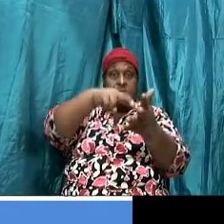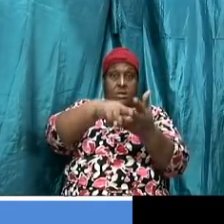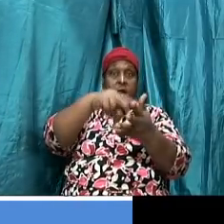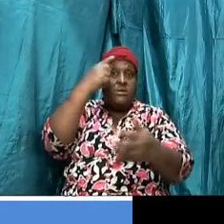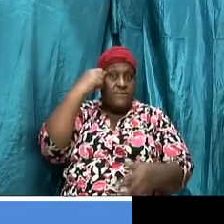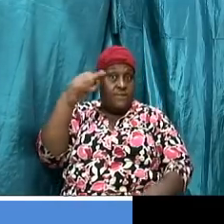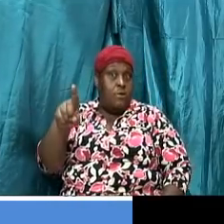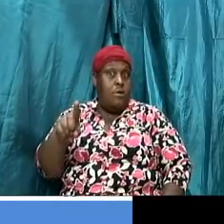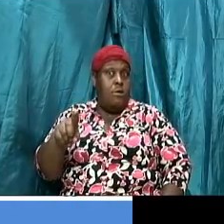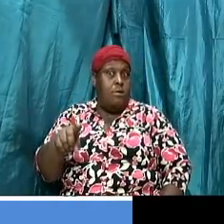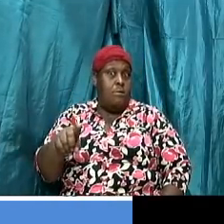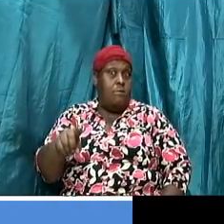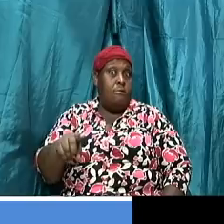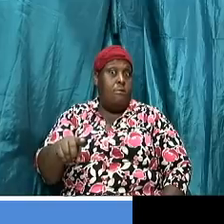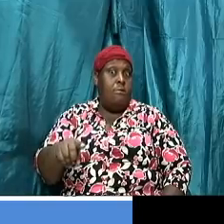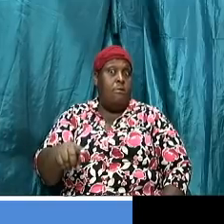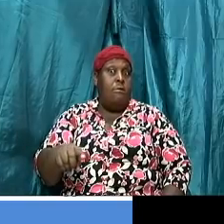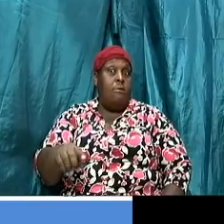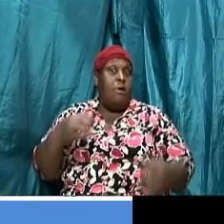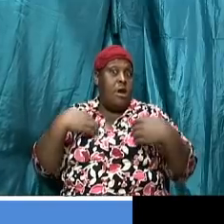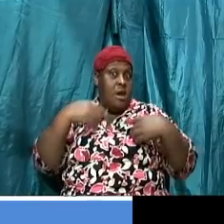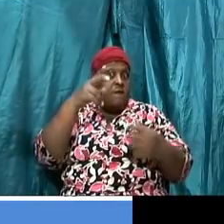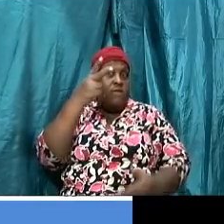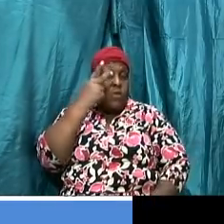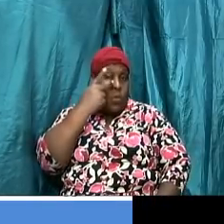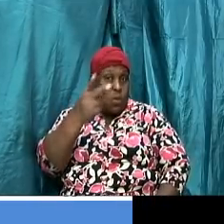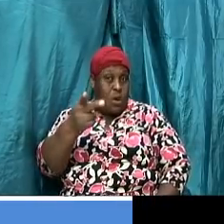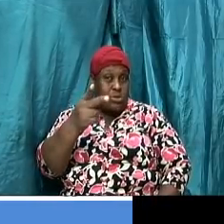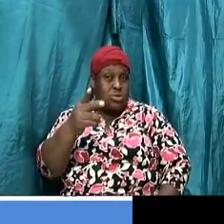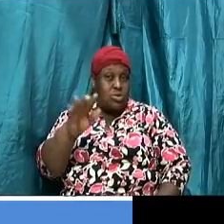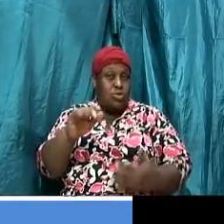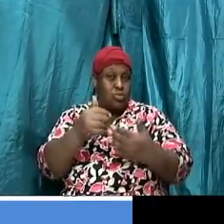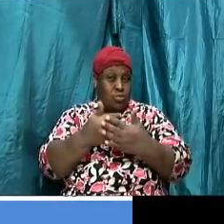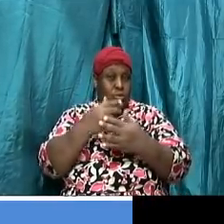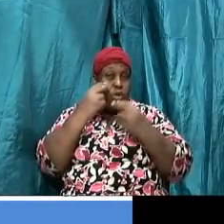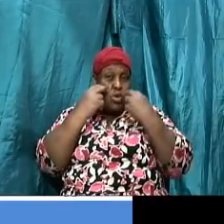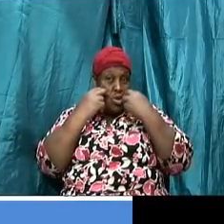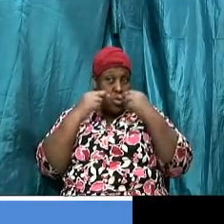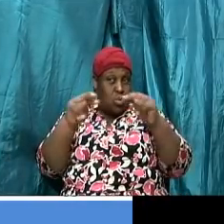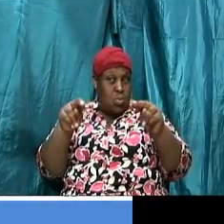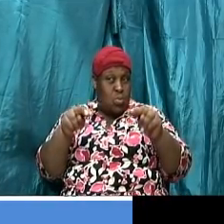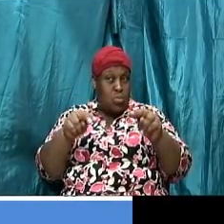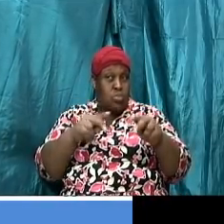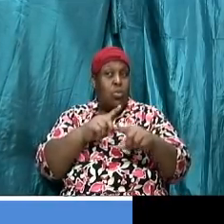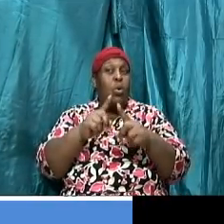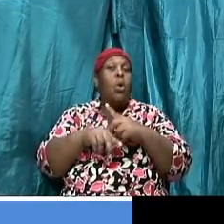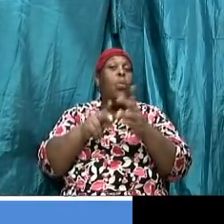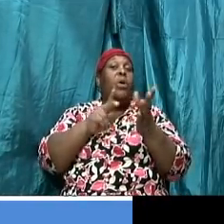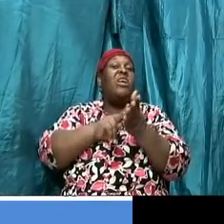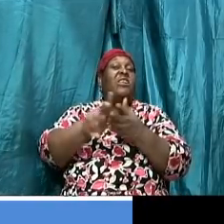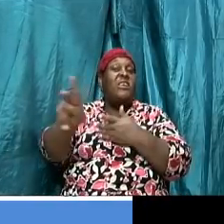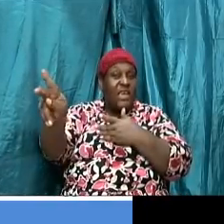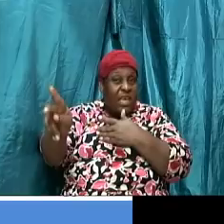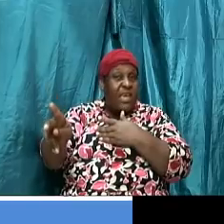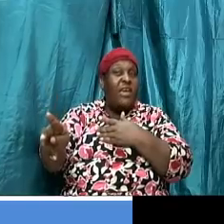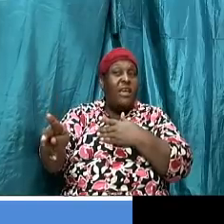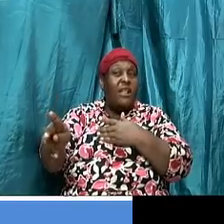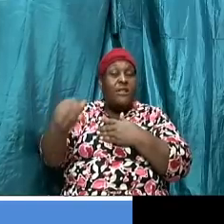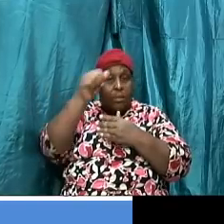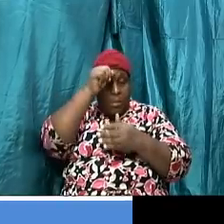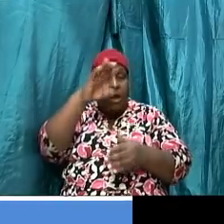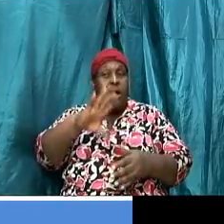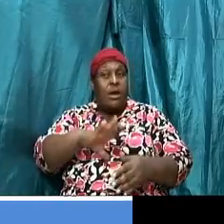the news and realized, for example, recently when they killed the guy, Soleimani, when they killed that